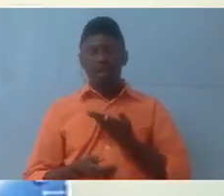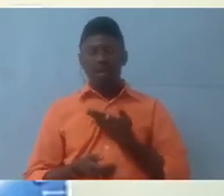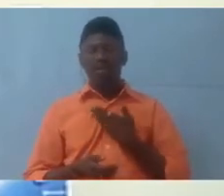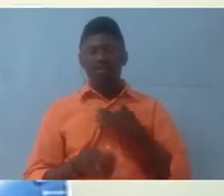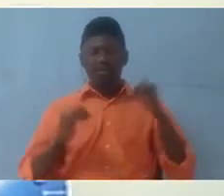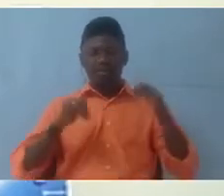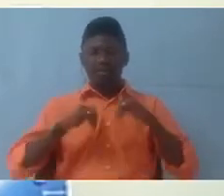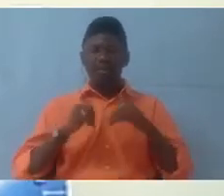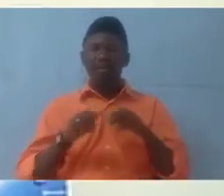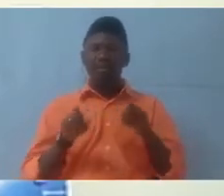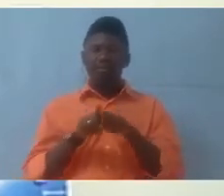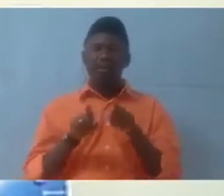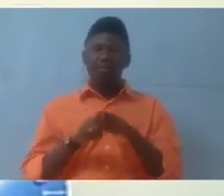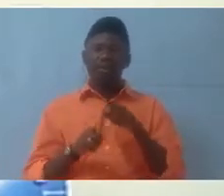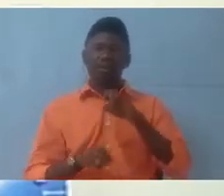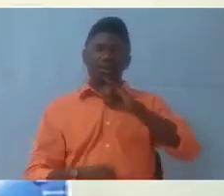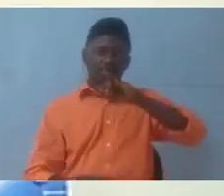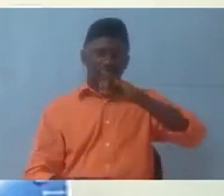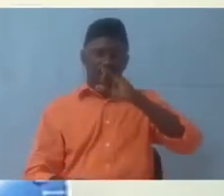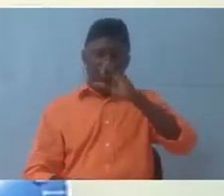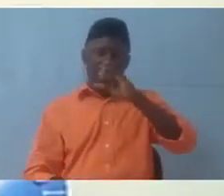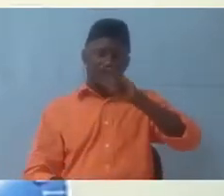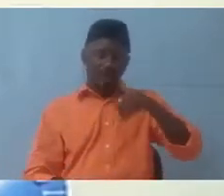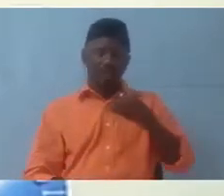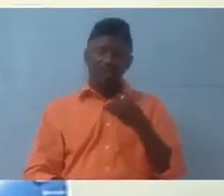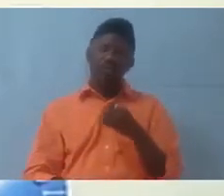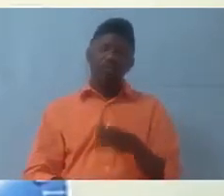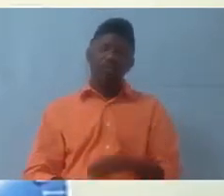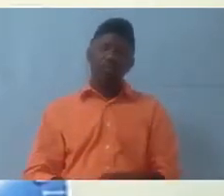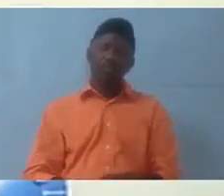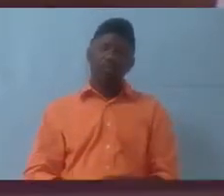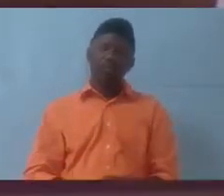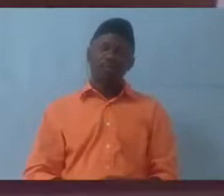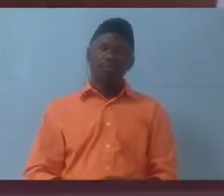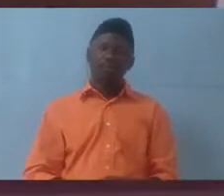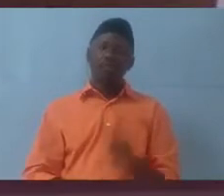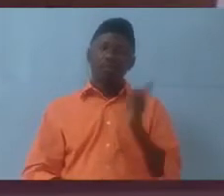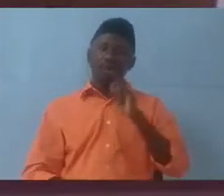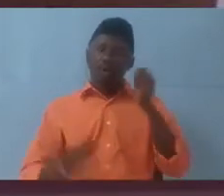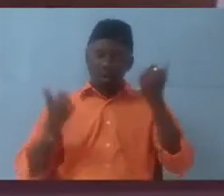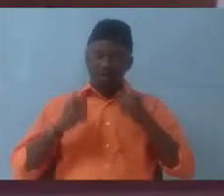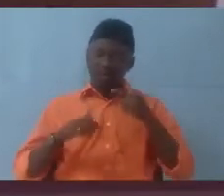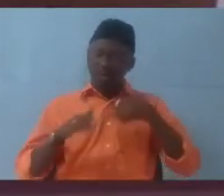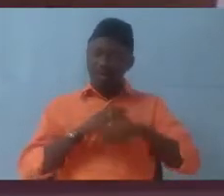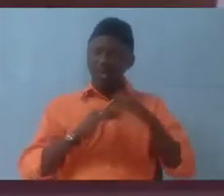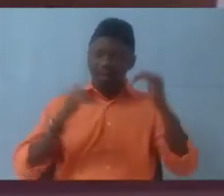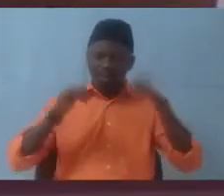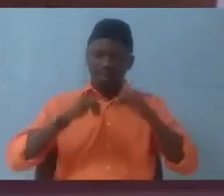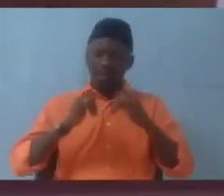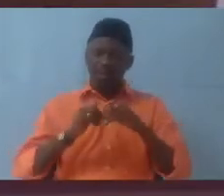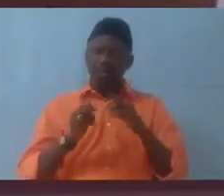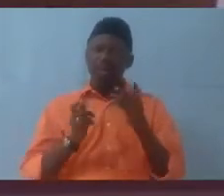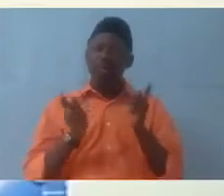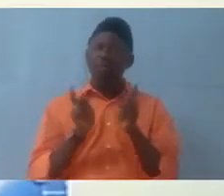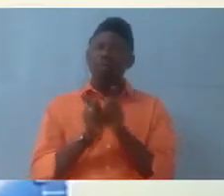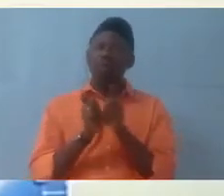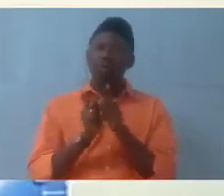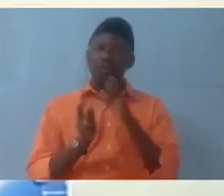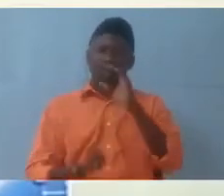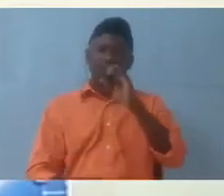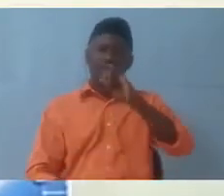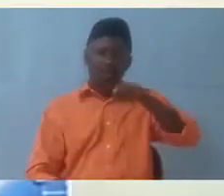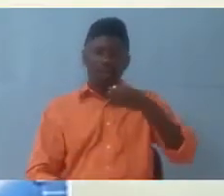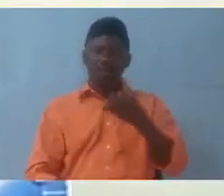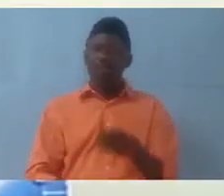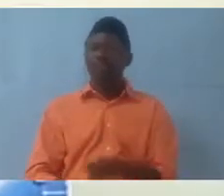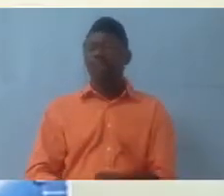Justice. Yeah, mujegi sa sakku nañ pour am jotay ak Chief Justice bi. Tell the commission what happened in that meeting. Waal commission bi lana xew ci meeting bobu.